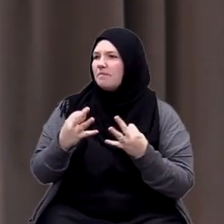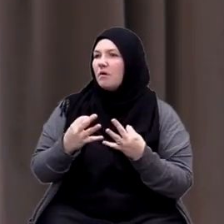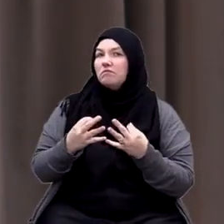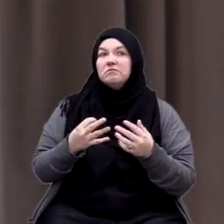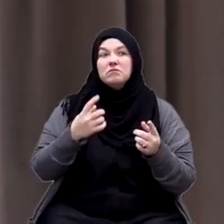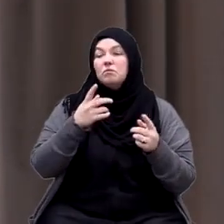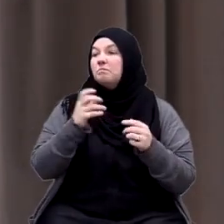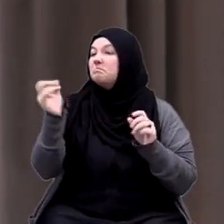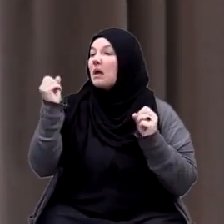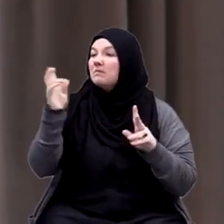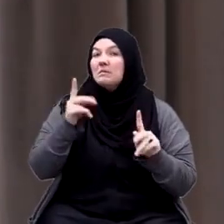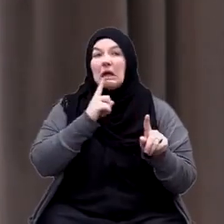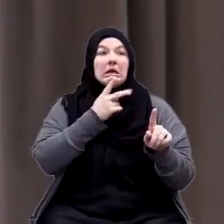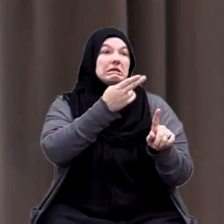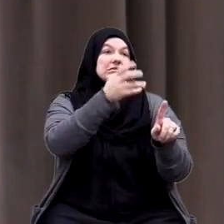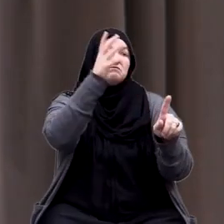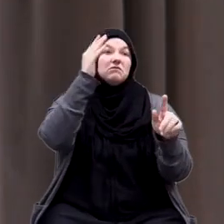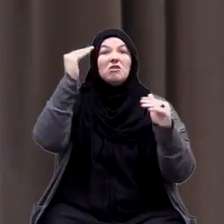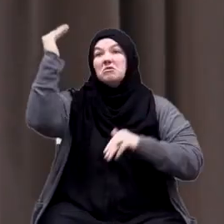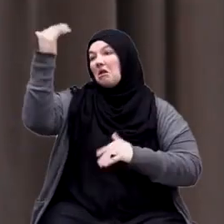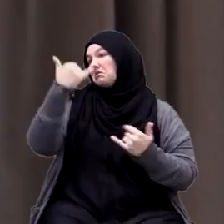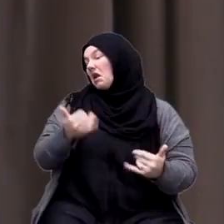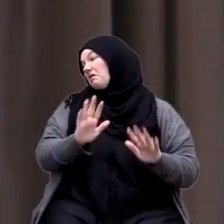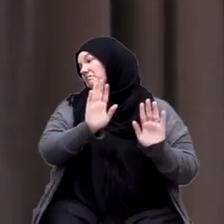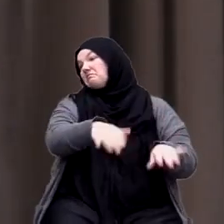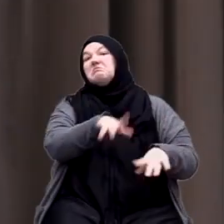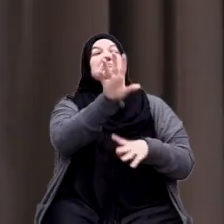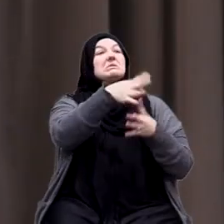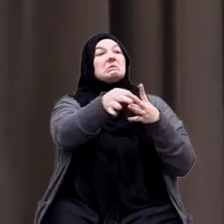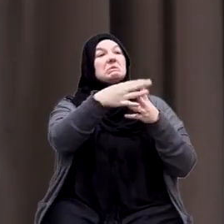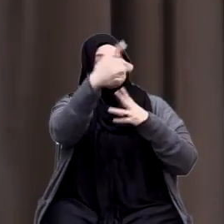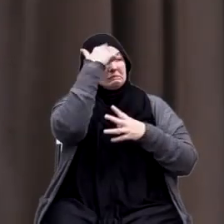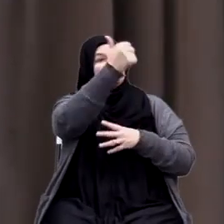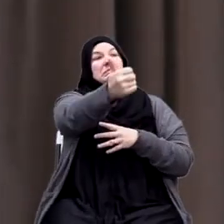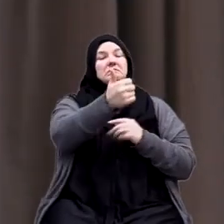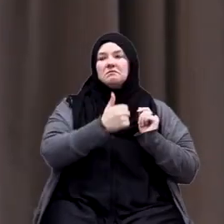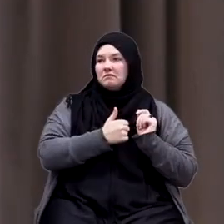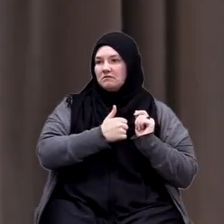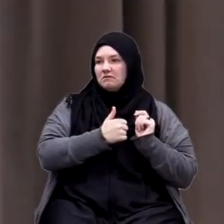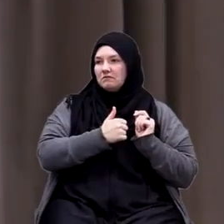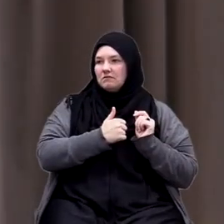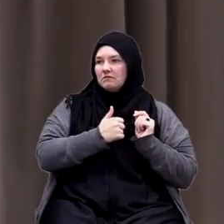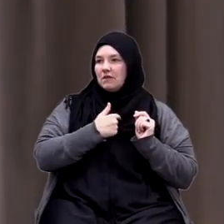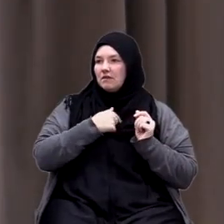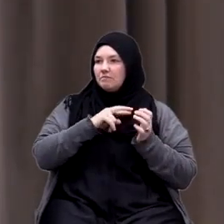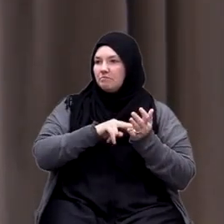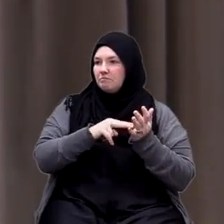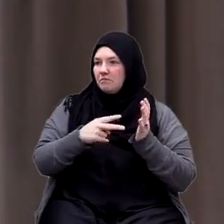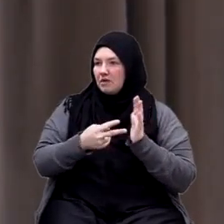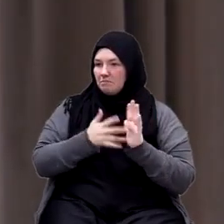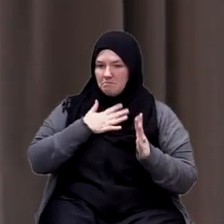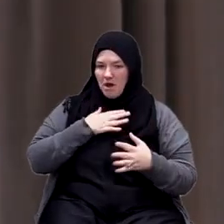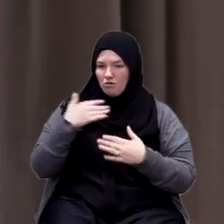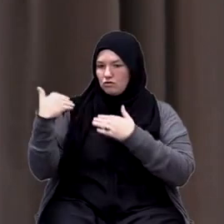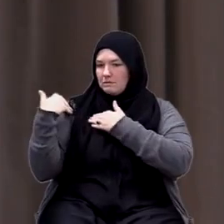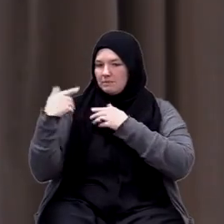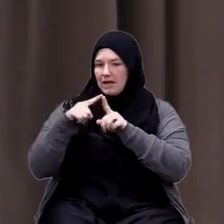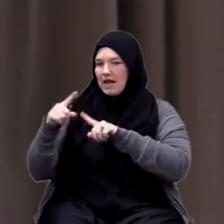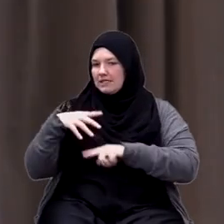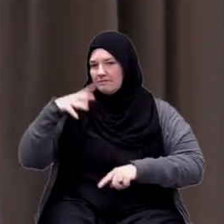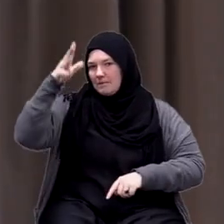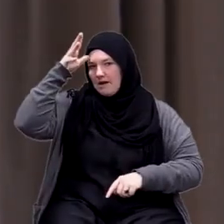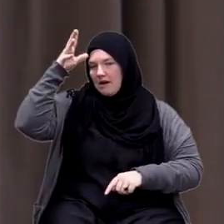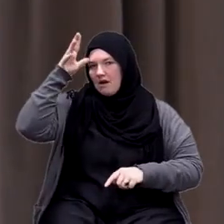an adult, he can choose what he wants, which means I am relinquishing my responsibility.